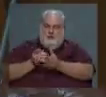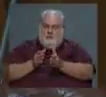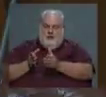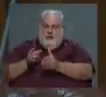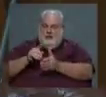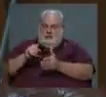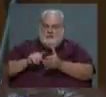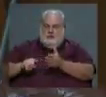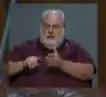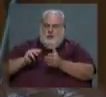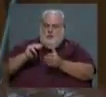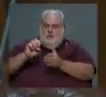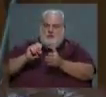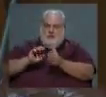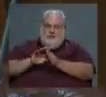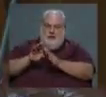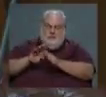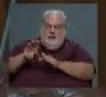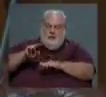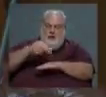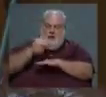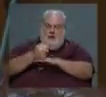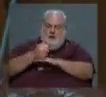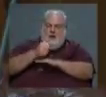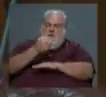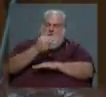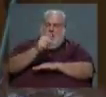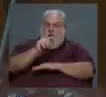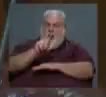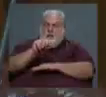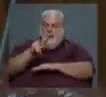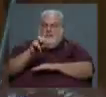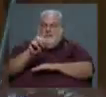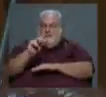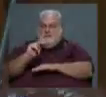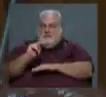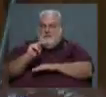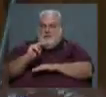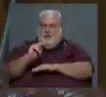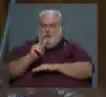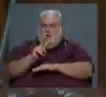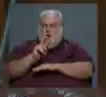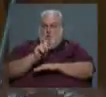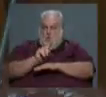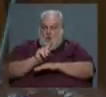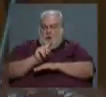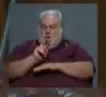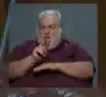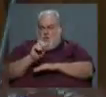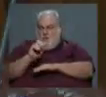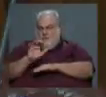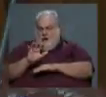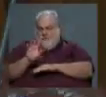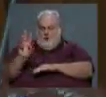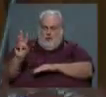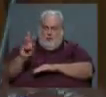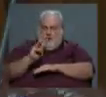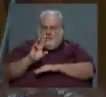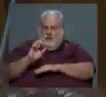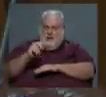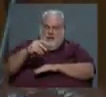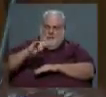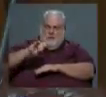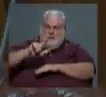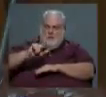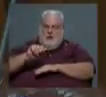development establish a plan commercial district titled Hall Davidson Building Short Form PCD located at 201 to 205 West Capitol Avenue, Little